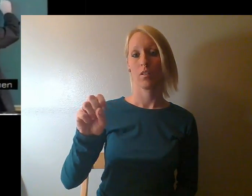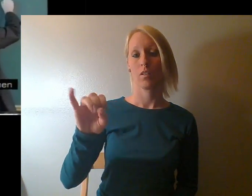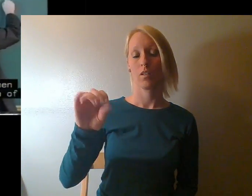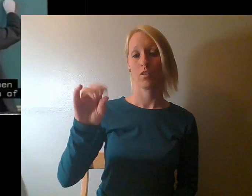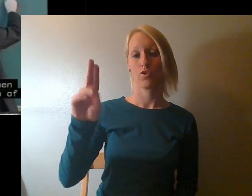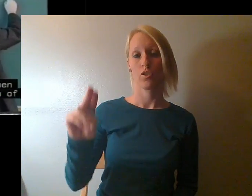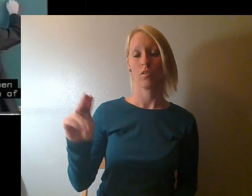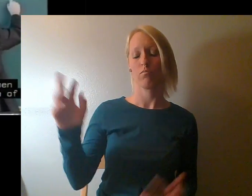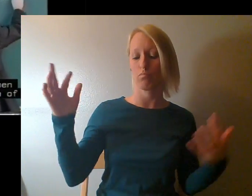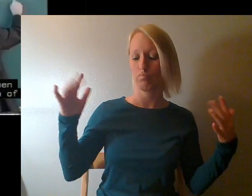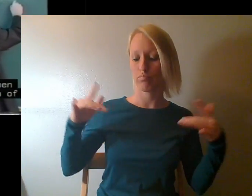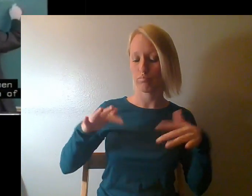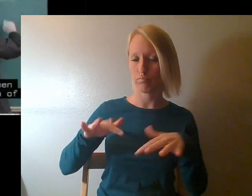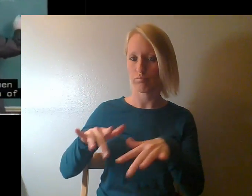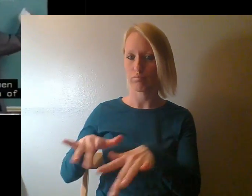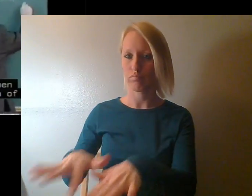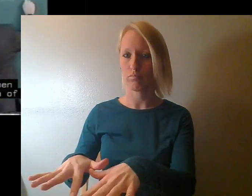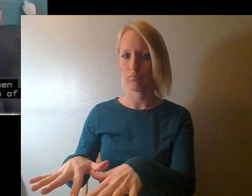material